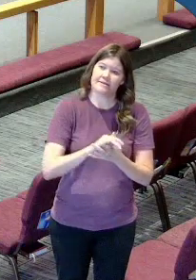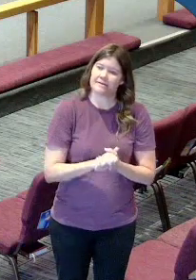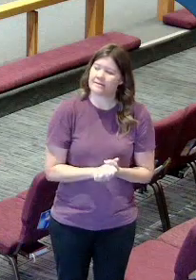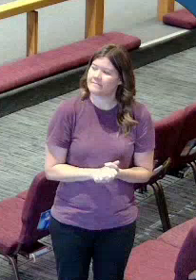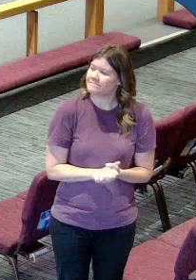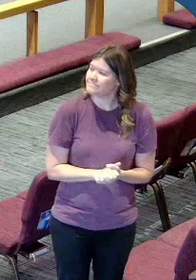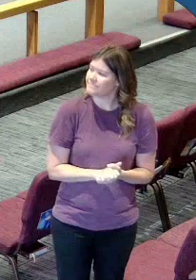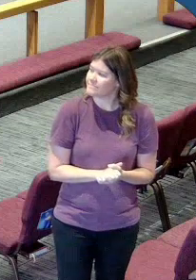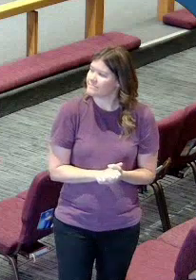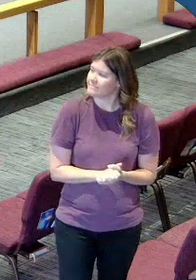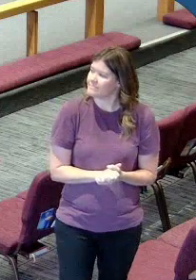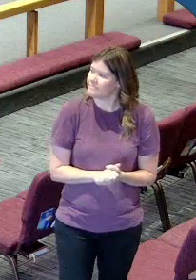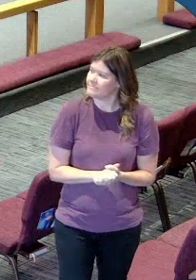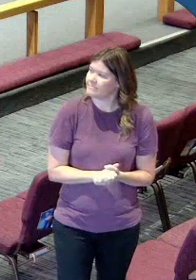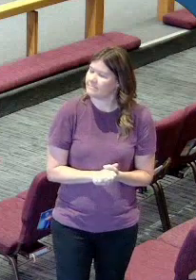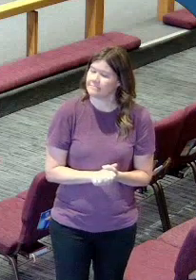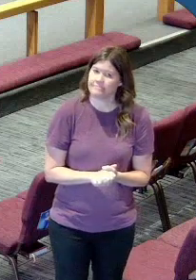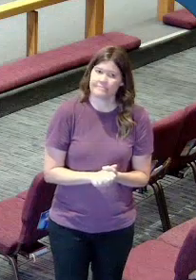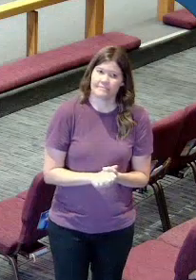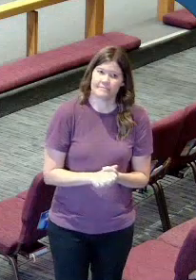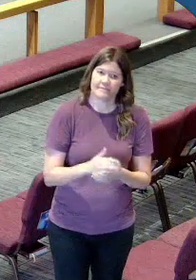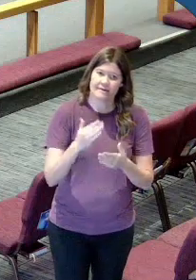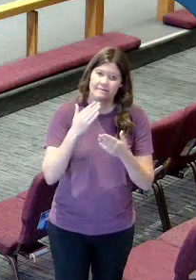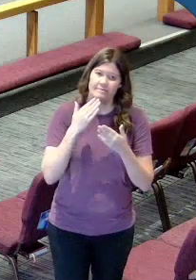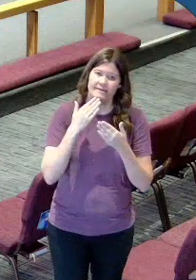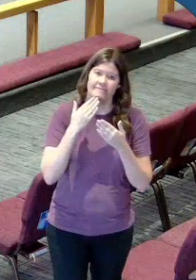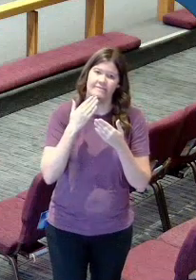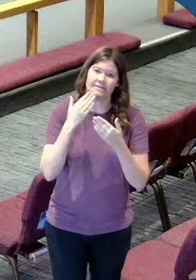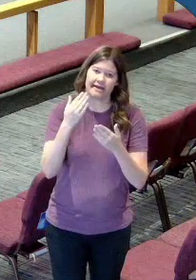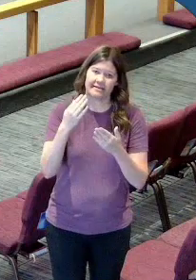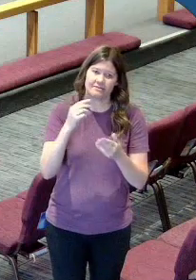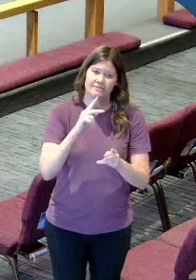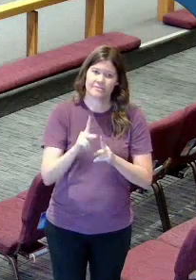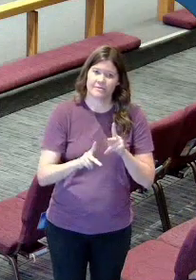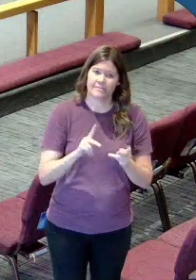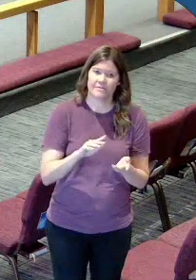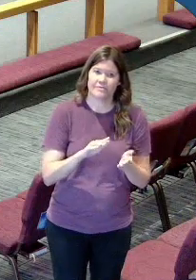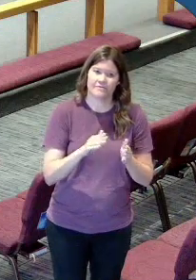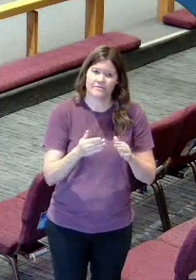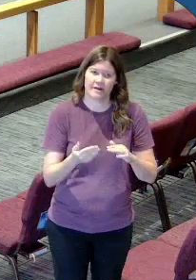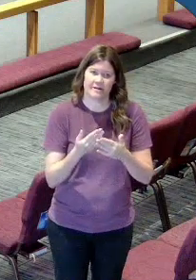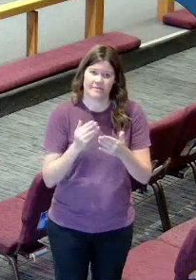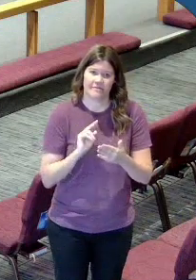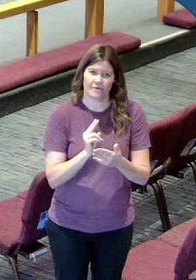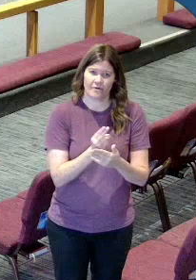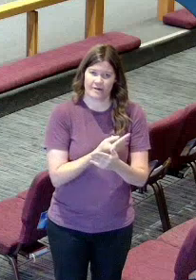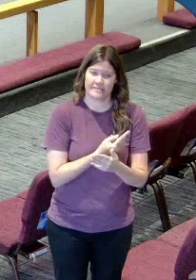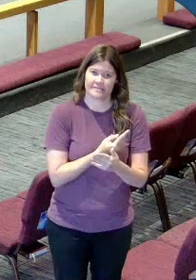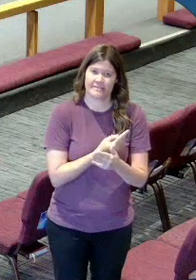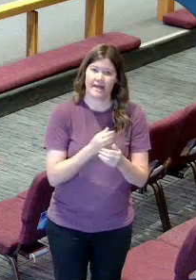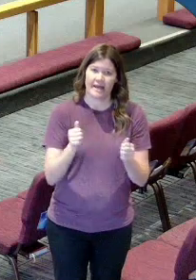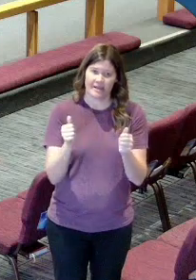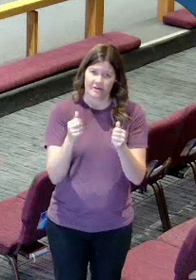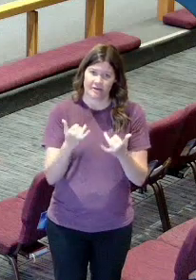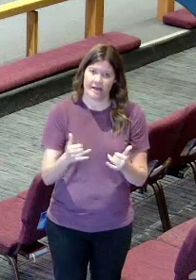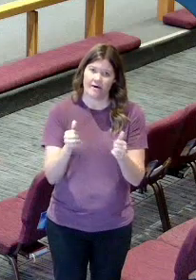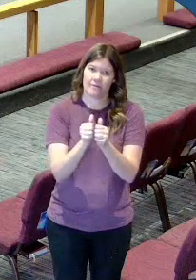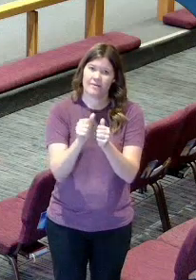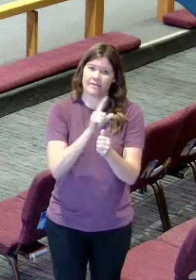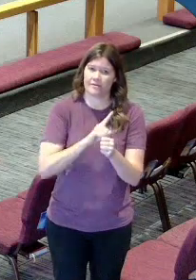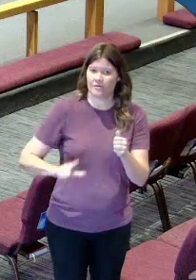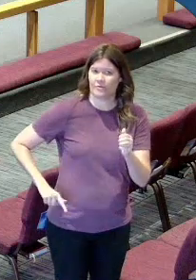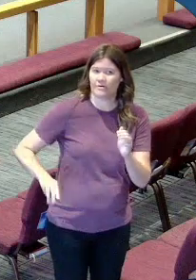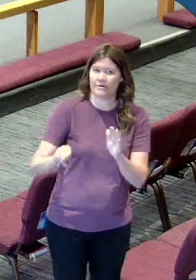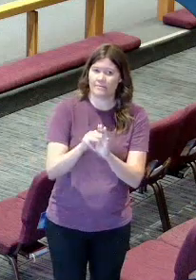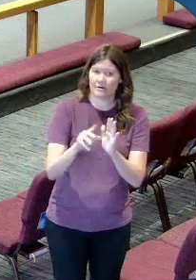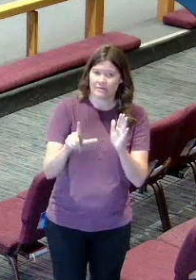let us give thanks to those who have gone before us and are with the Lord, especially Martin Luther and all the reformers of the